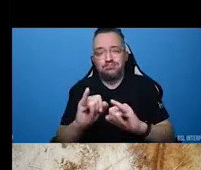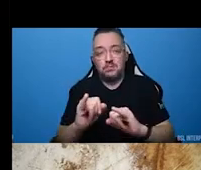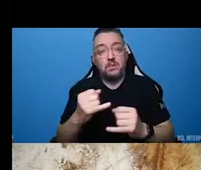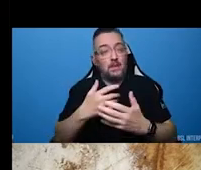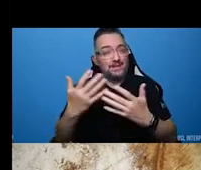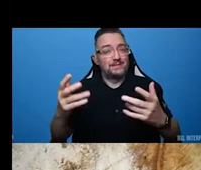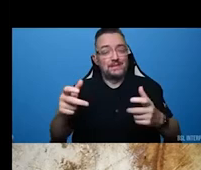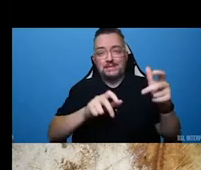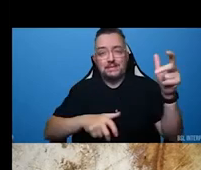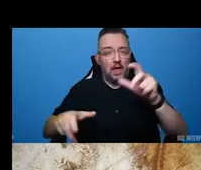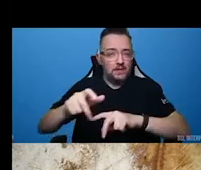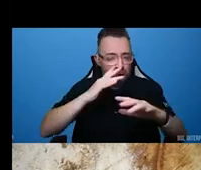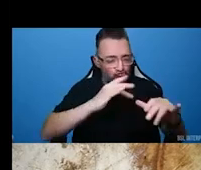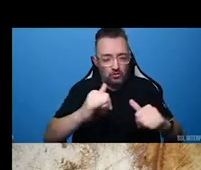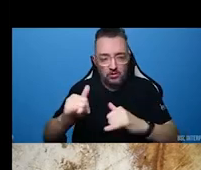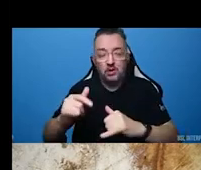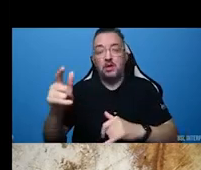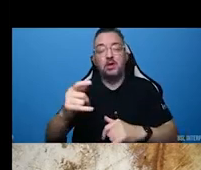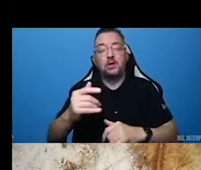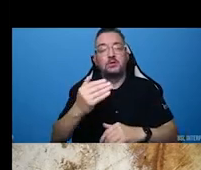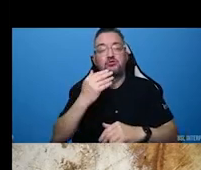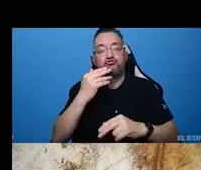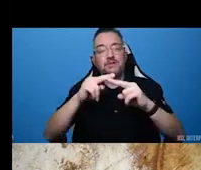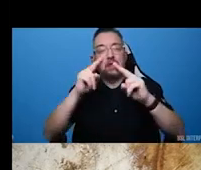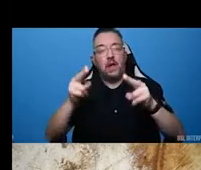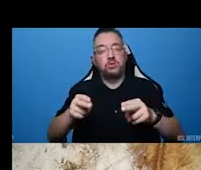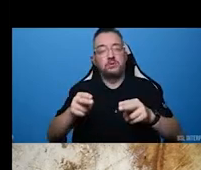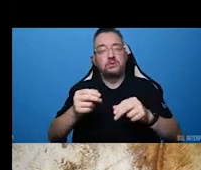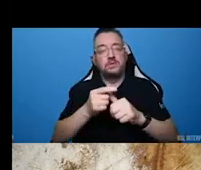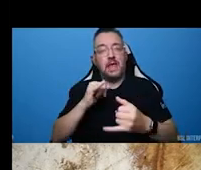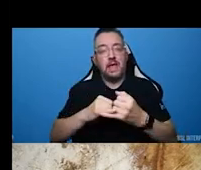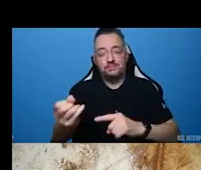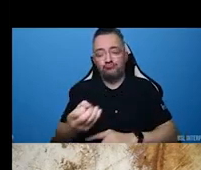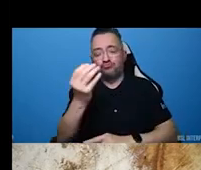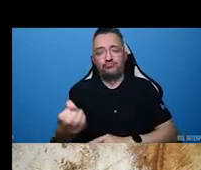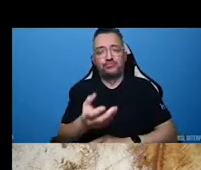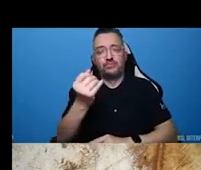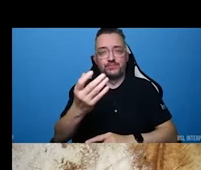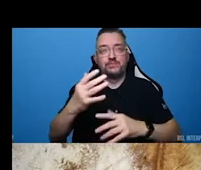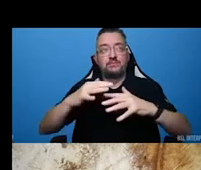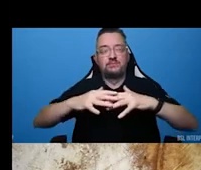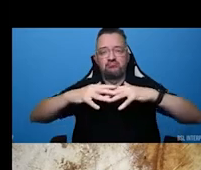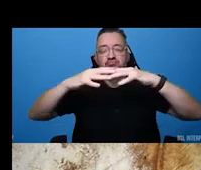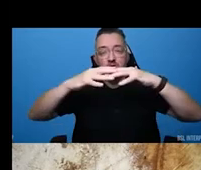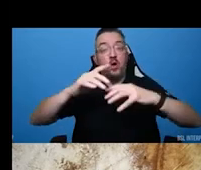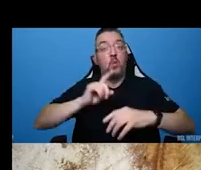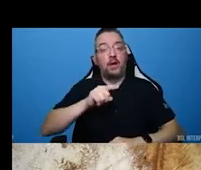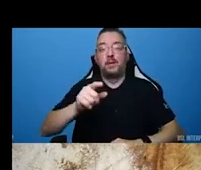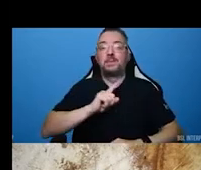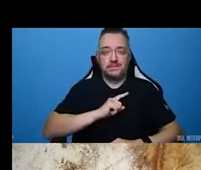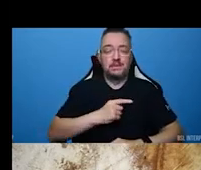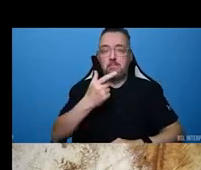that have shown the increased greenhouse gas emissions have been as a result of man-made impact